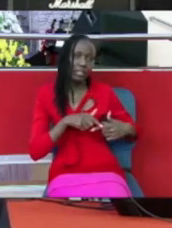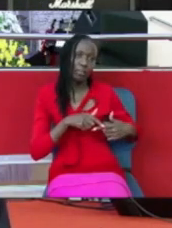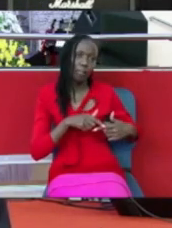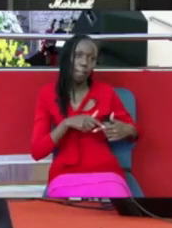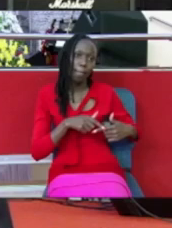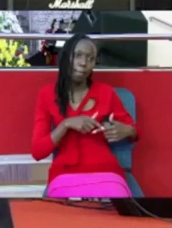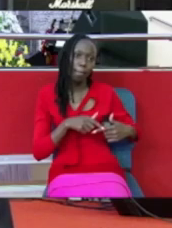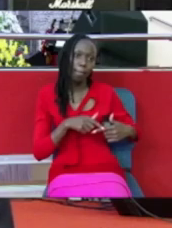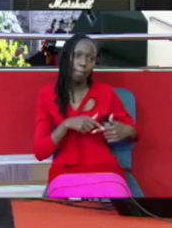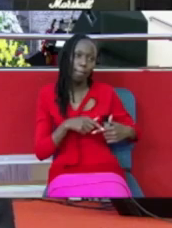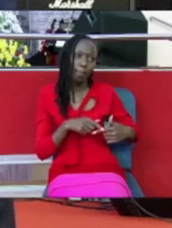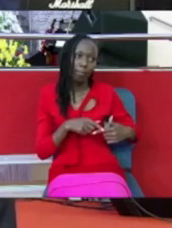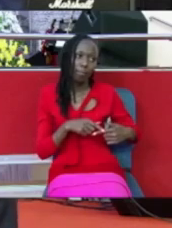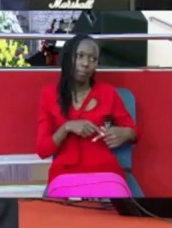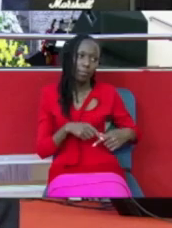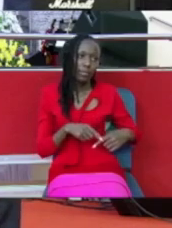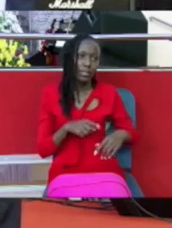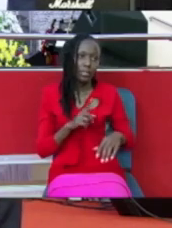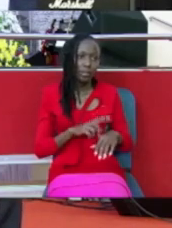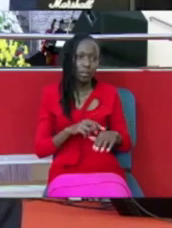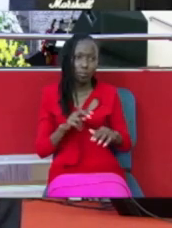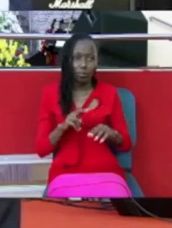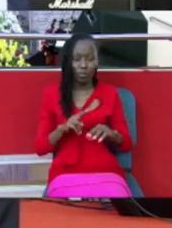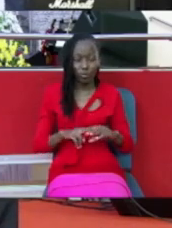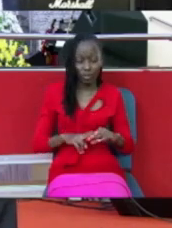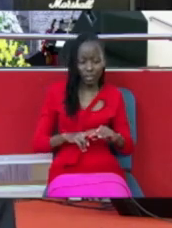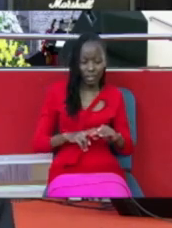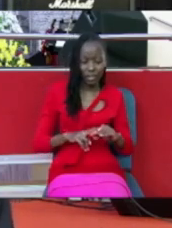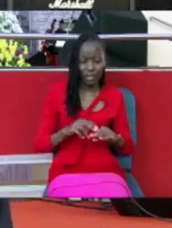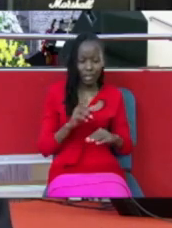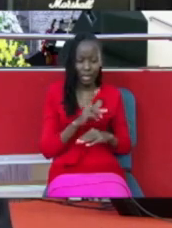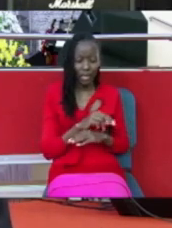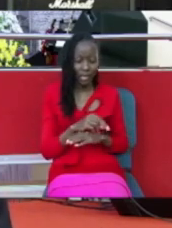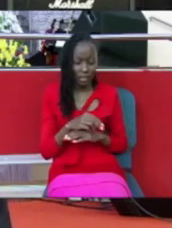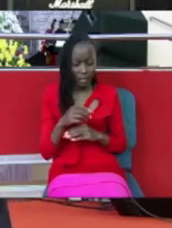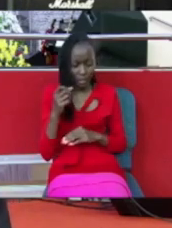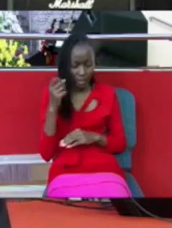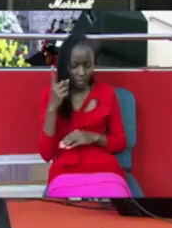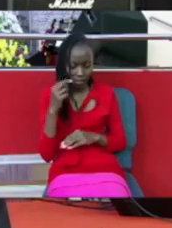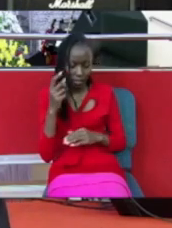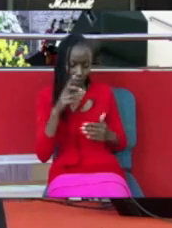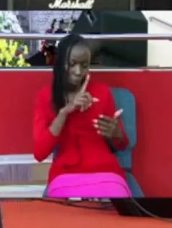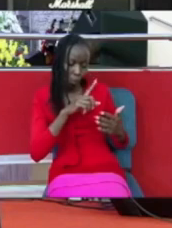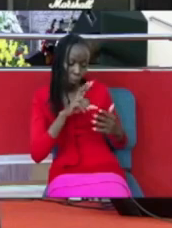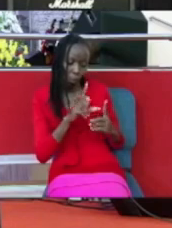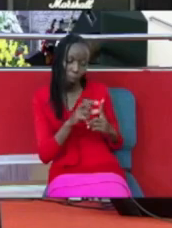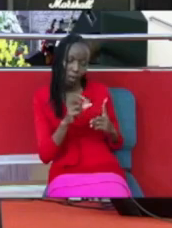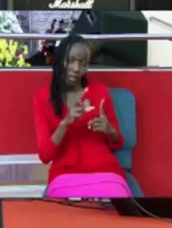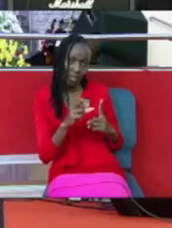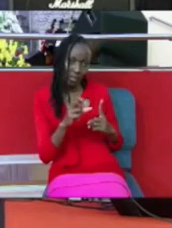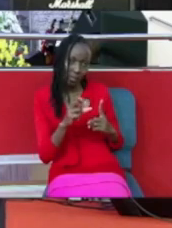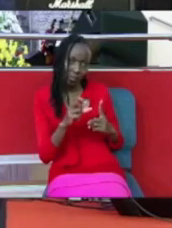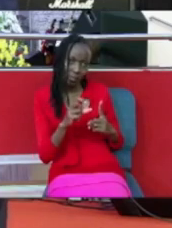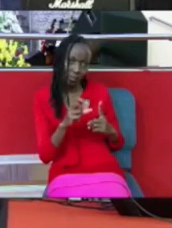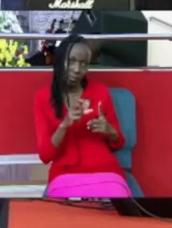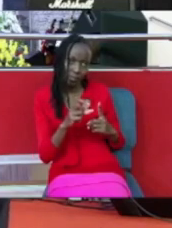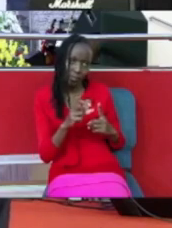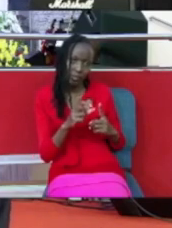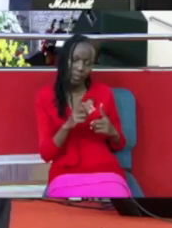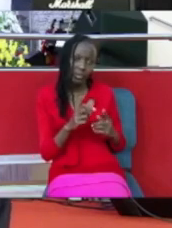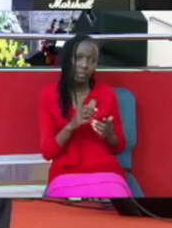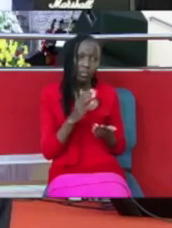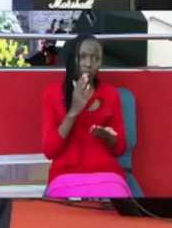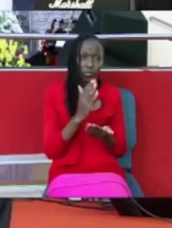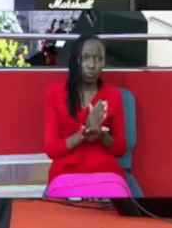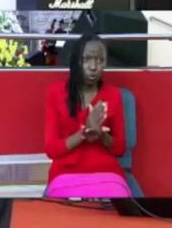wako. As you feed on the written word of God, unapoila neno lililoandikwa, the truth that will come alive, will